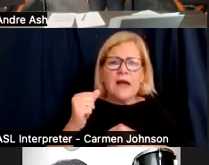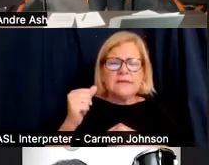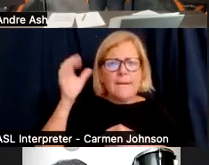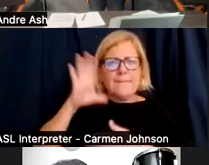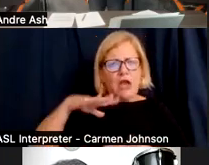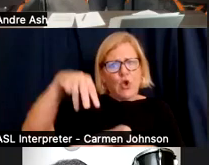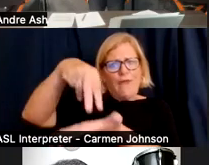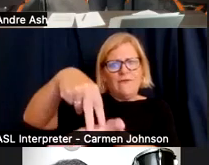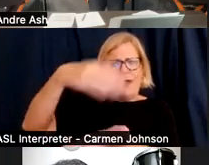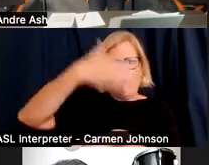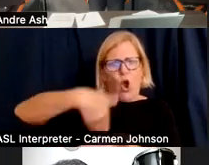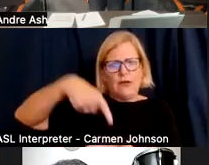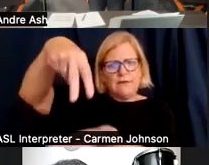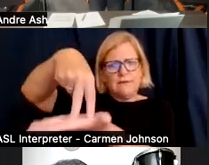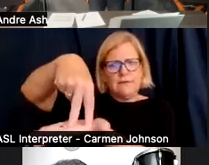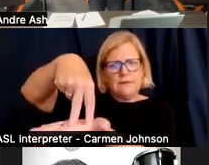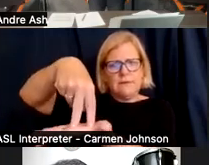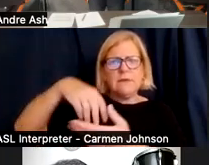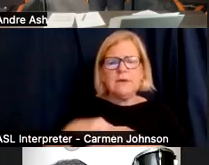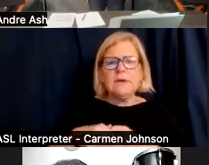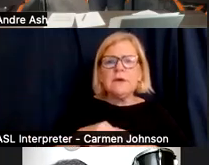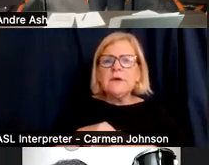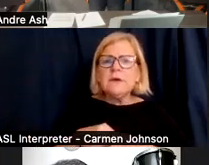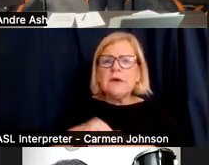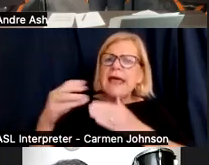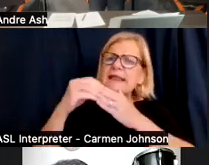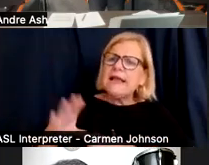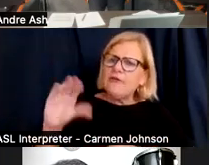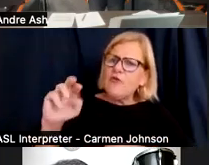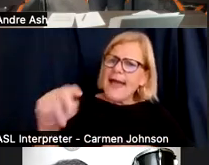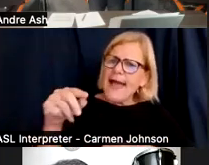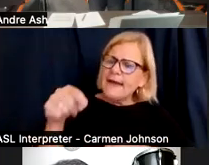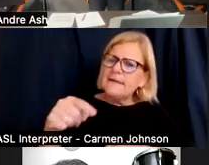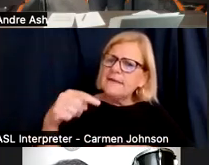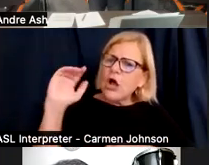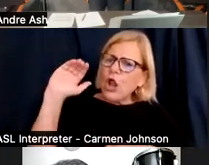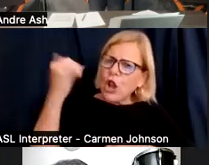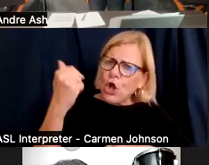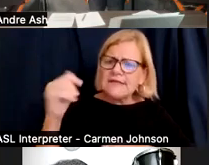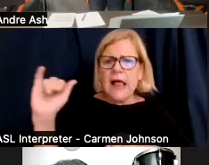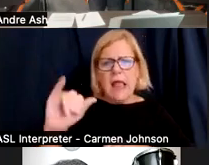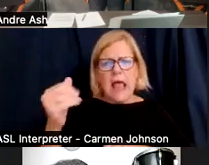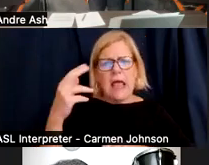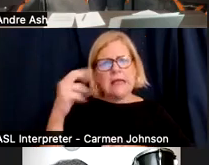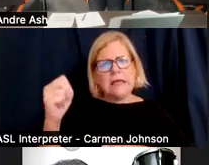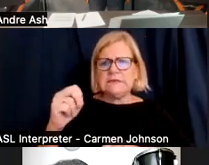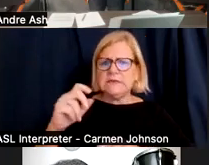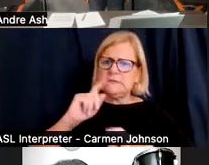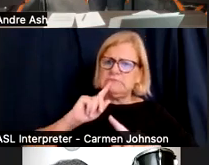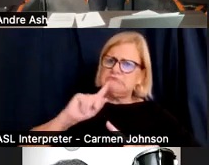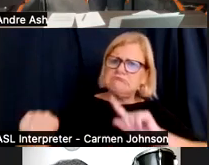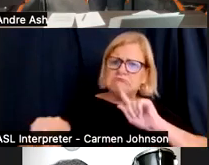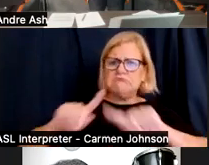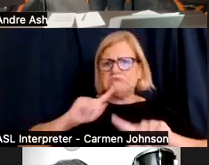on the front line, and the leader of the band, he's looking like he's calling all the shots. Well, in